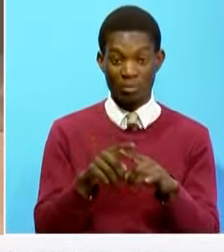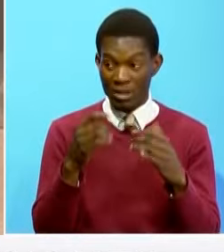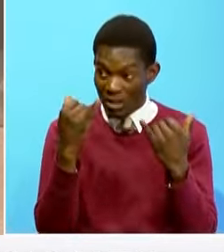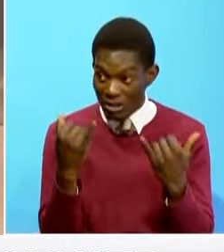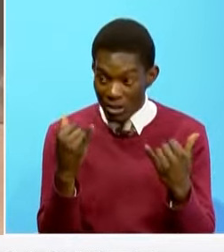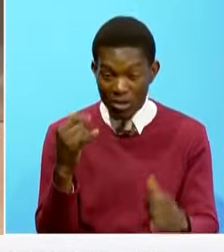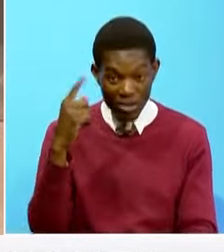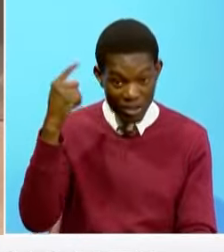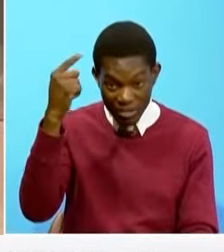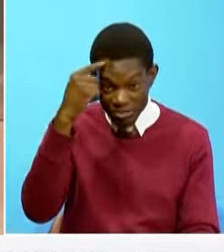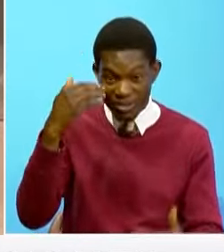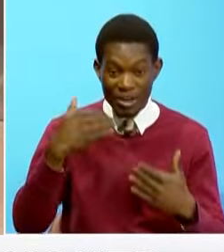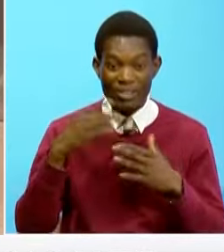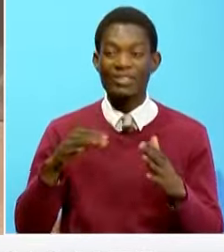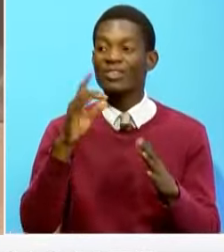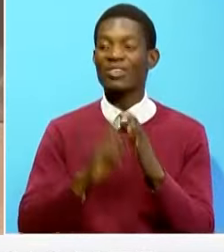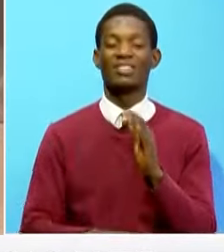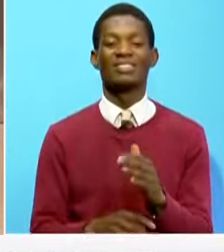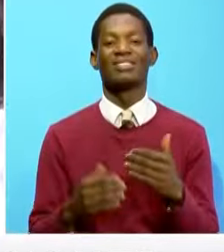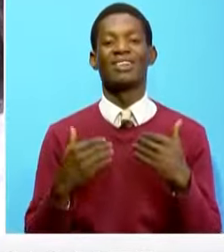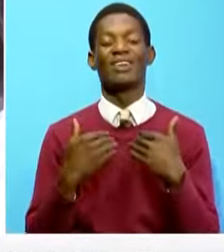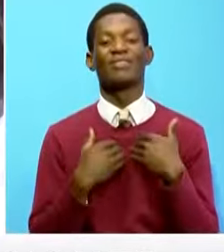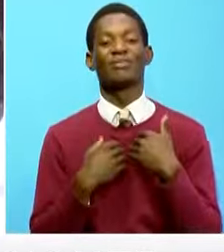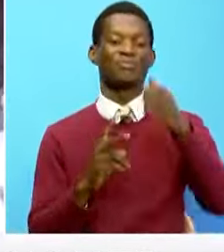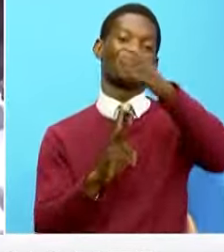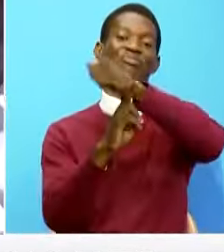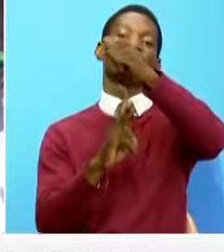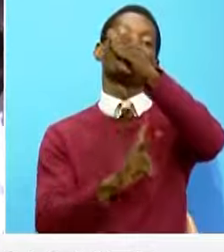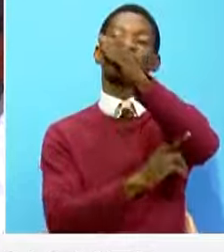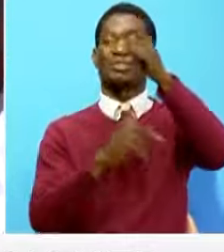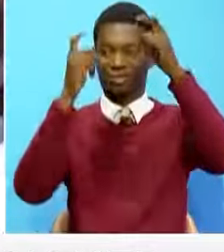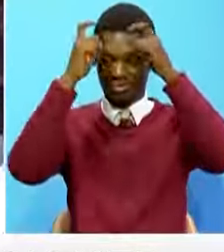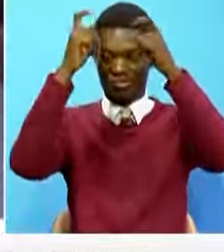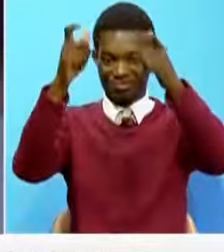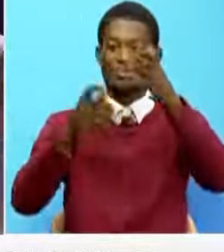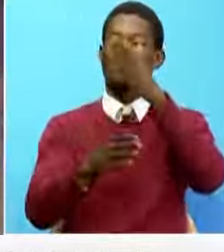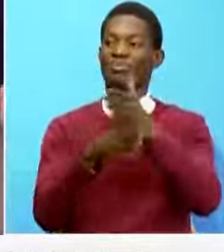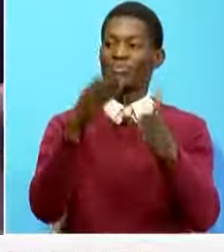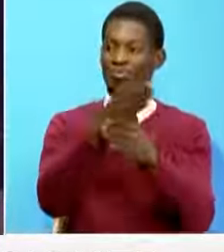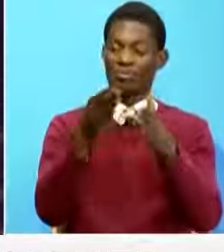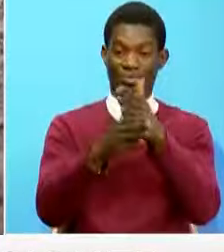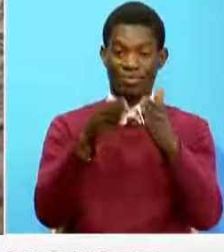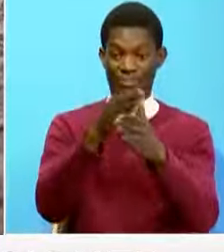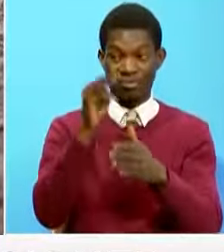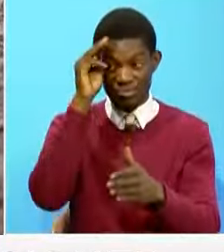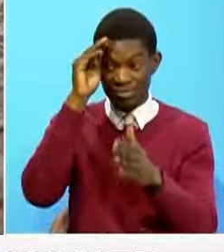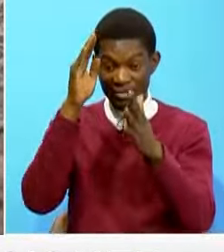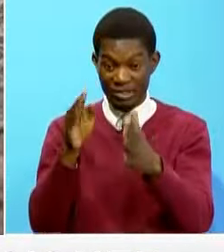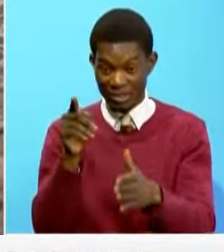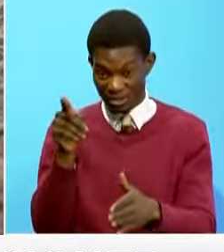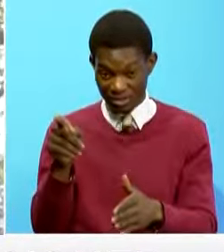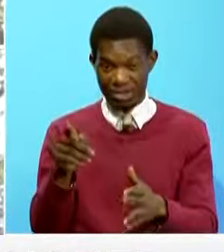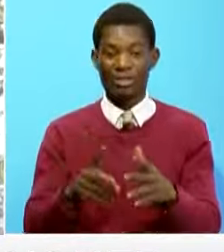the aid of the residents by putting up an Akro bridge. Minister of Infrastructure and Urban Development, Charles Melupi, commissioned the